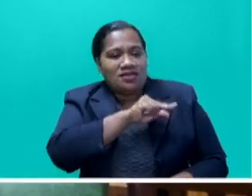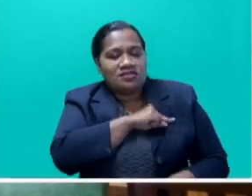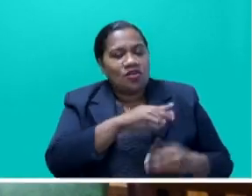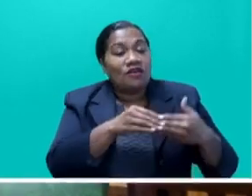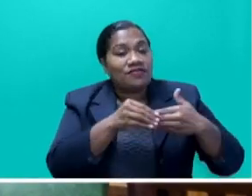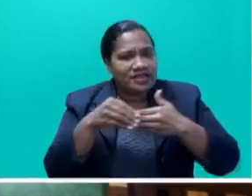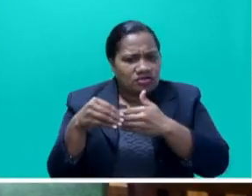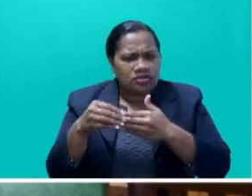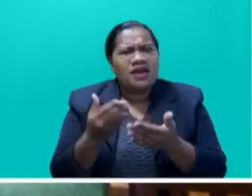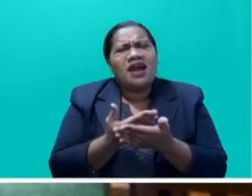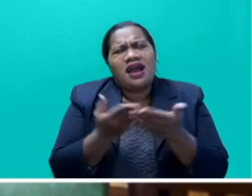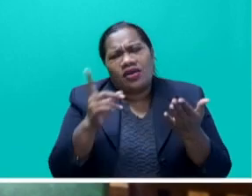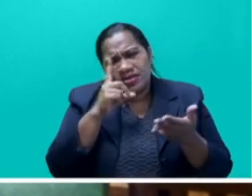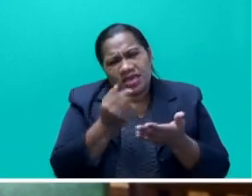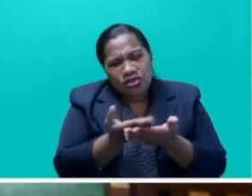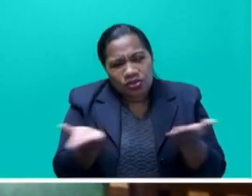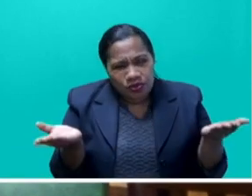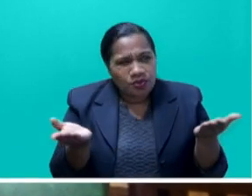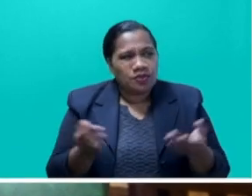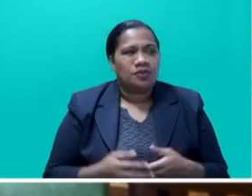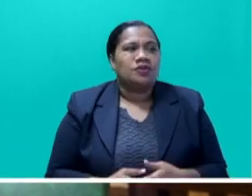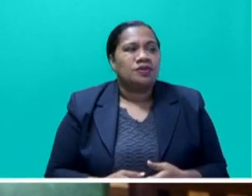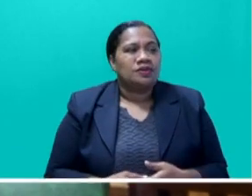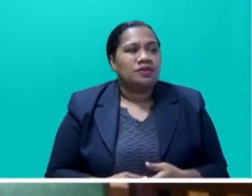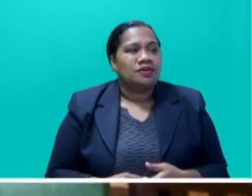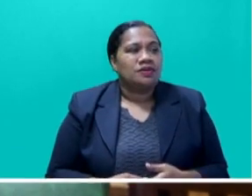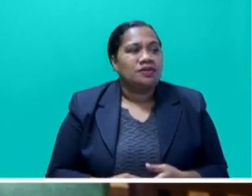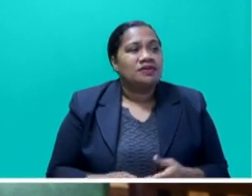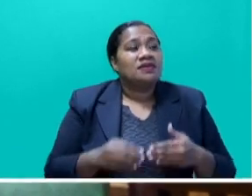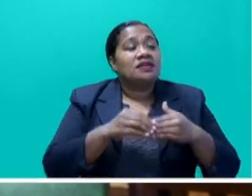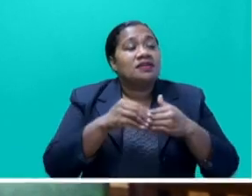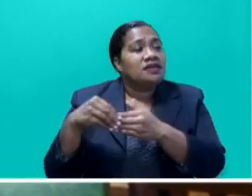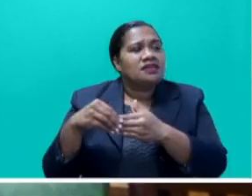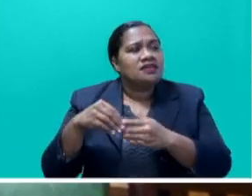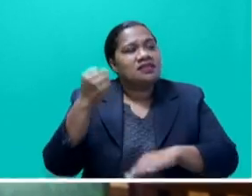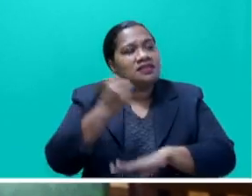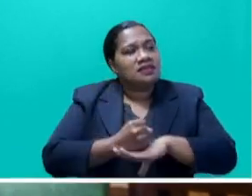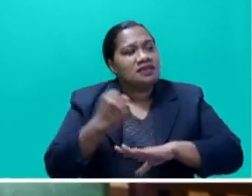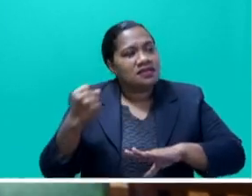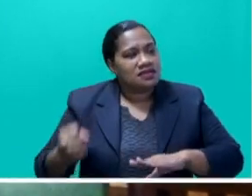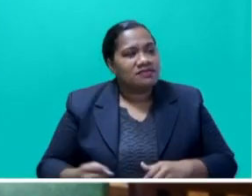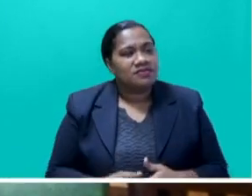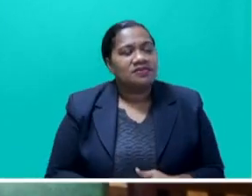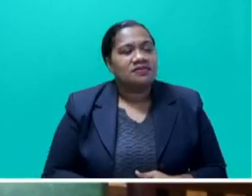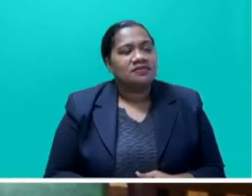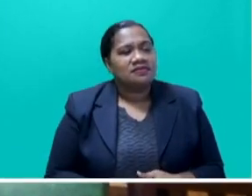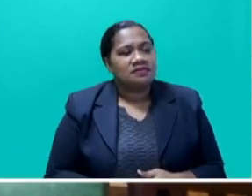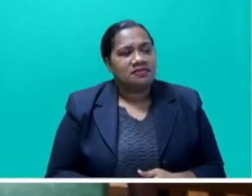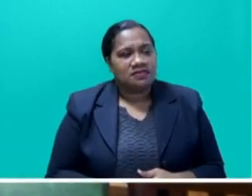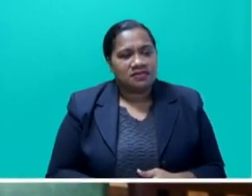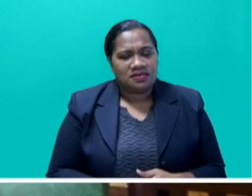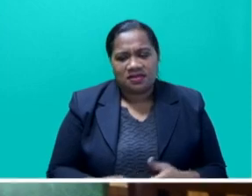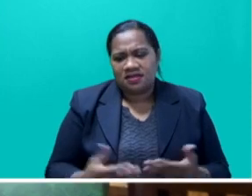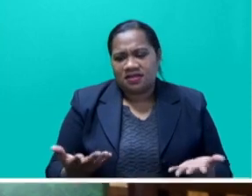you lead a government, a cloak and dagger party?